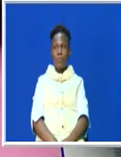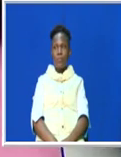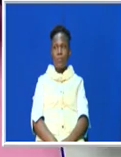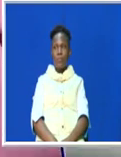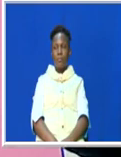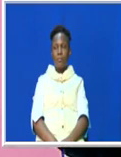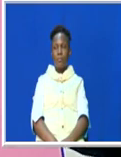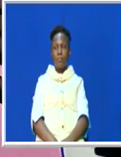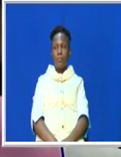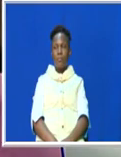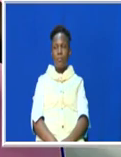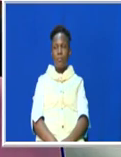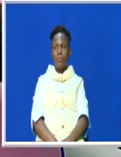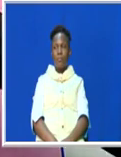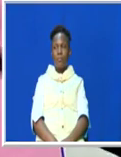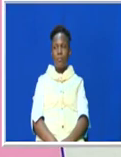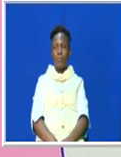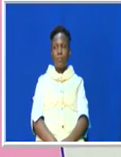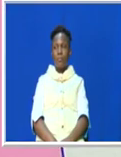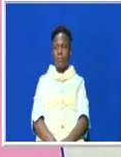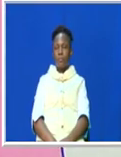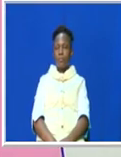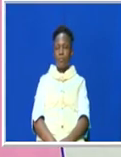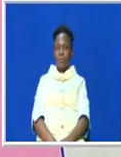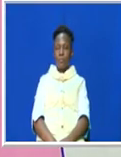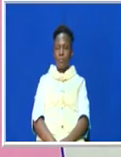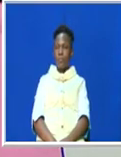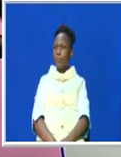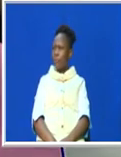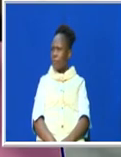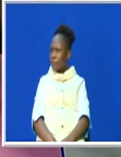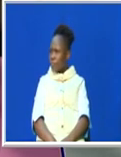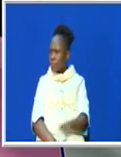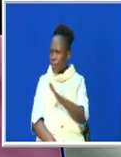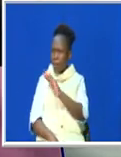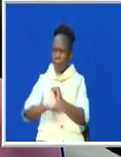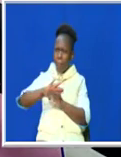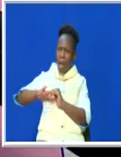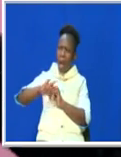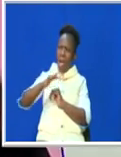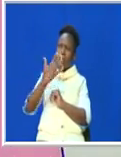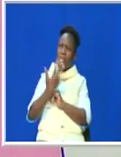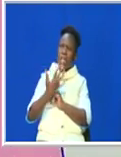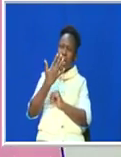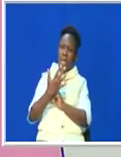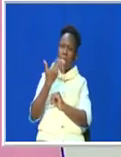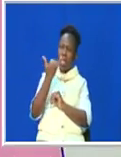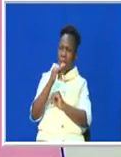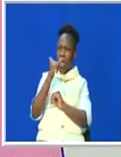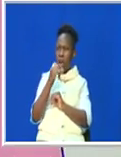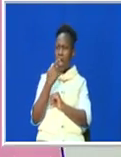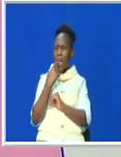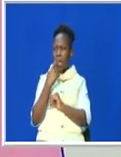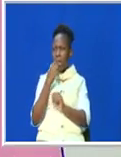Strip E follows strip C. Then we are left with the green strip, the yellow strip, and the red